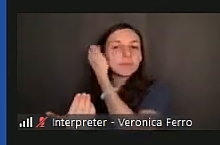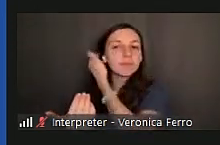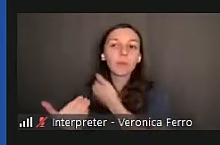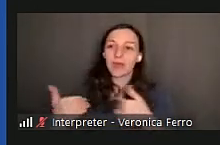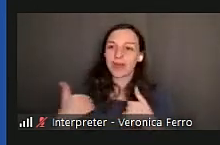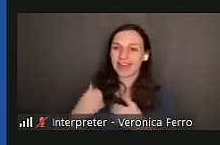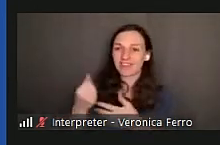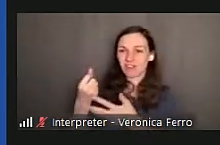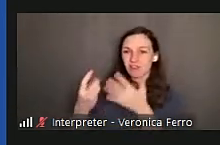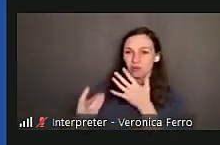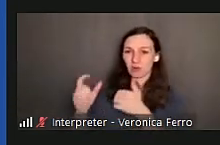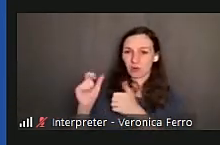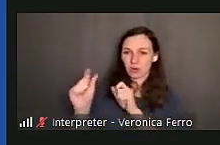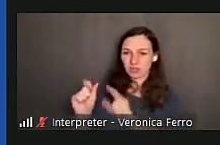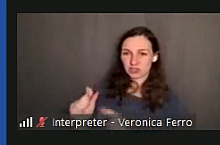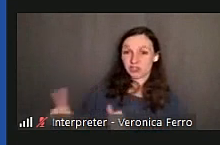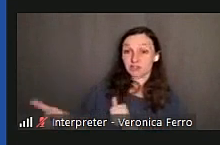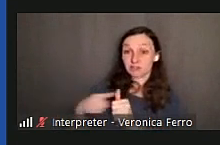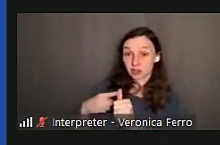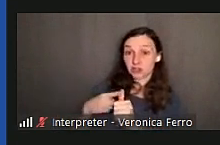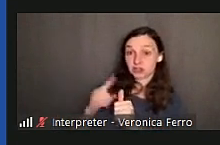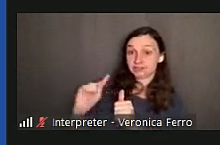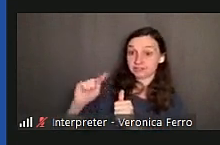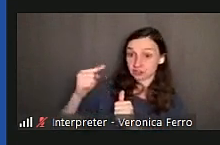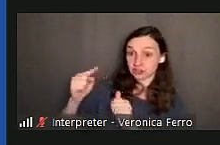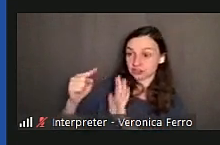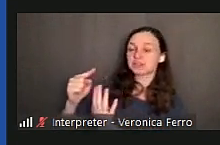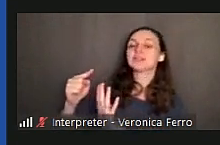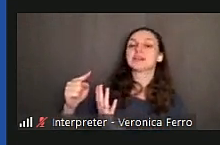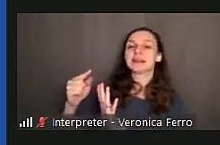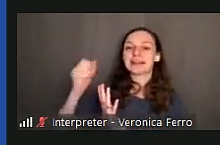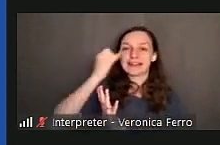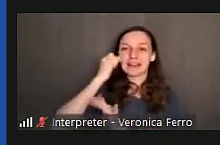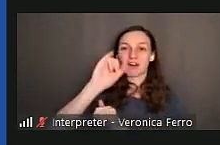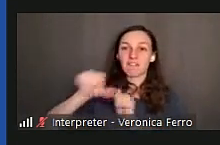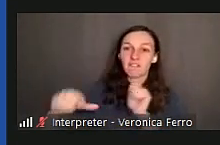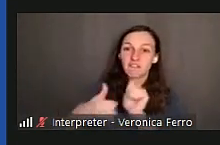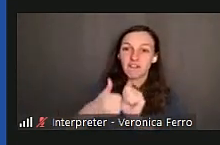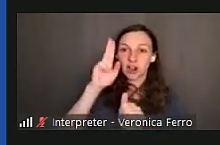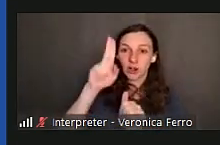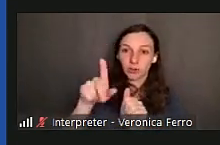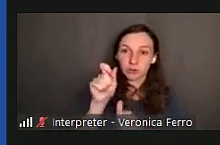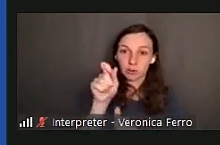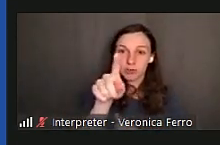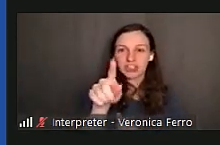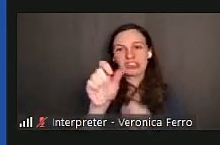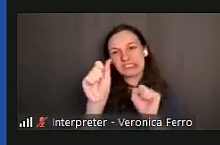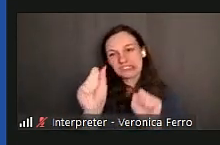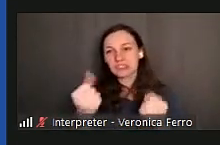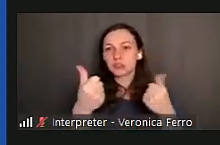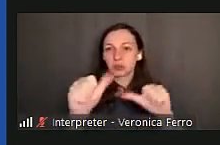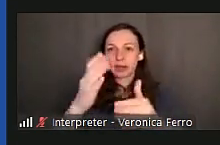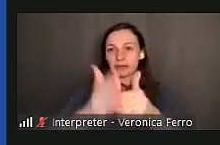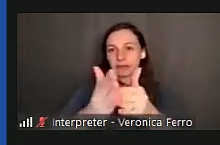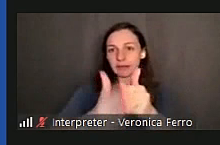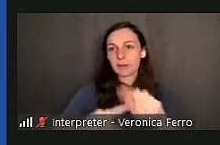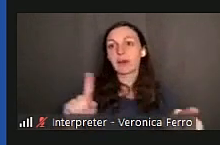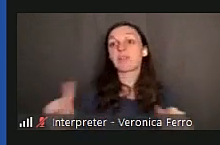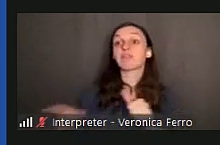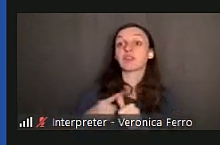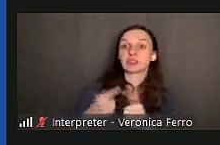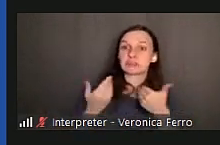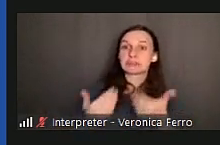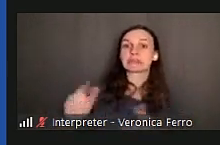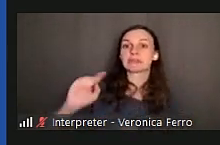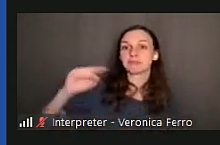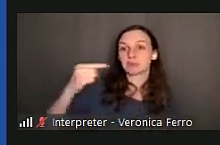follow-ups and second questions if time permits at the end, but we'll go ahead and get through everybody's first question so we can make sure everybody gets a chance. And please name